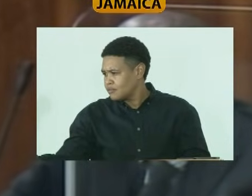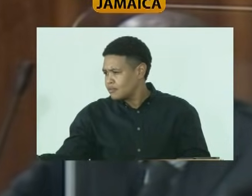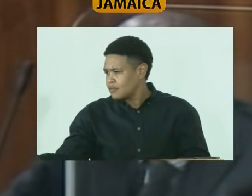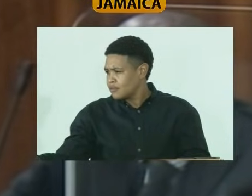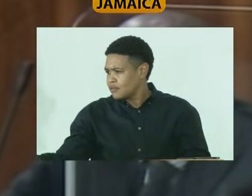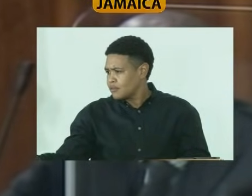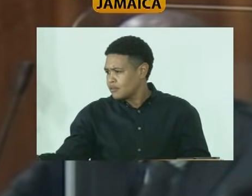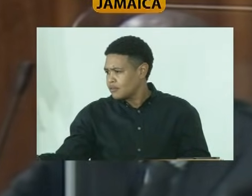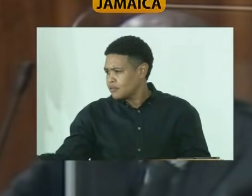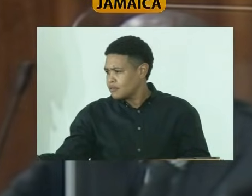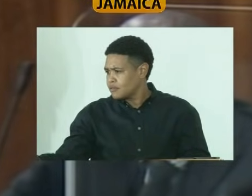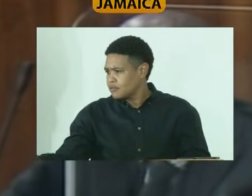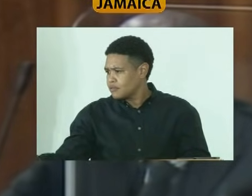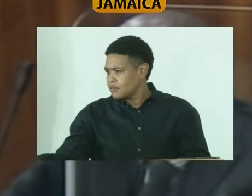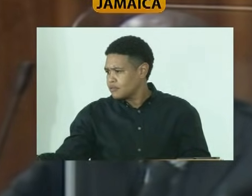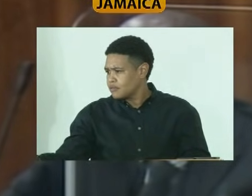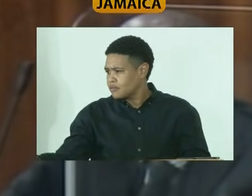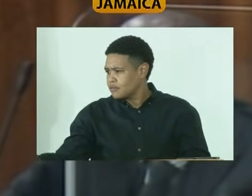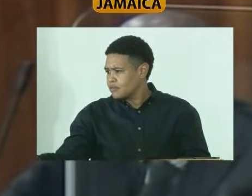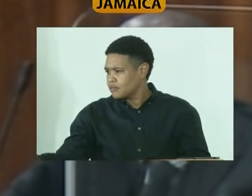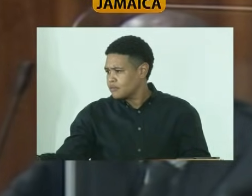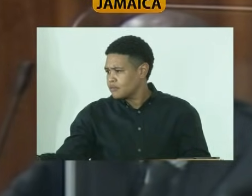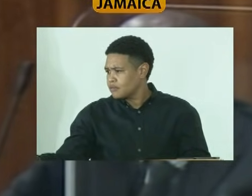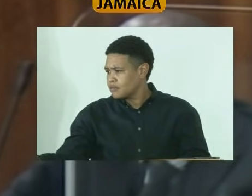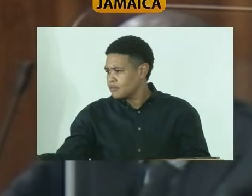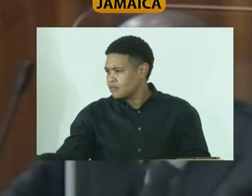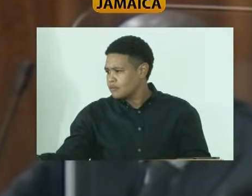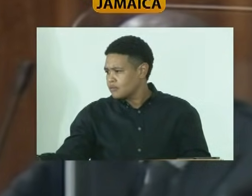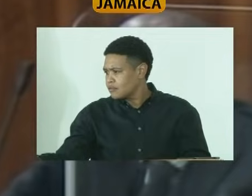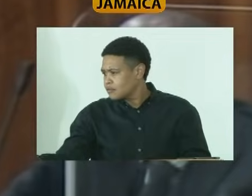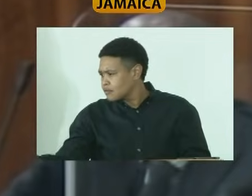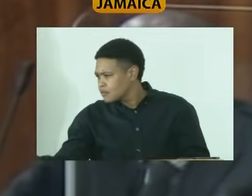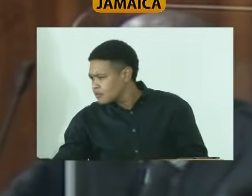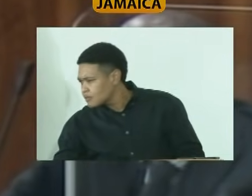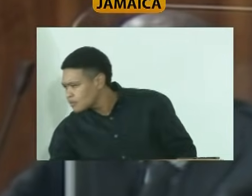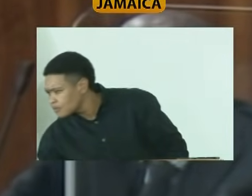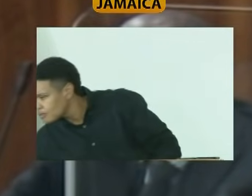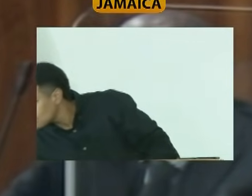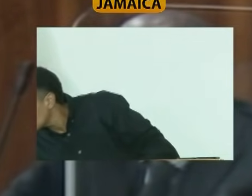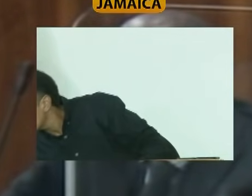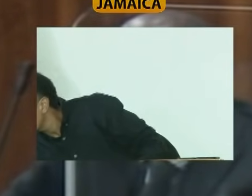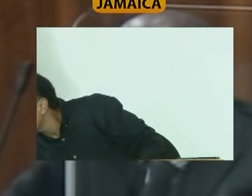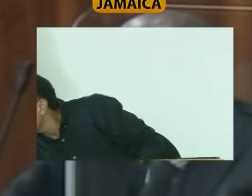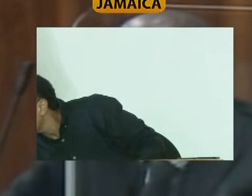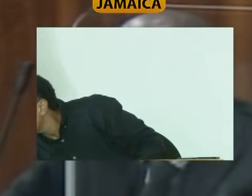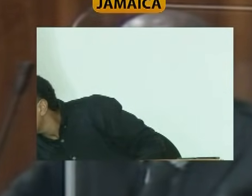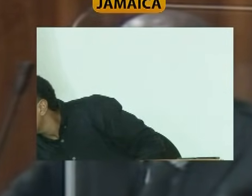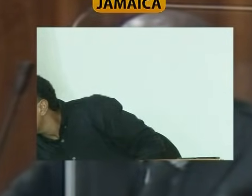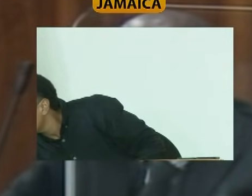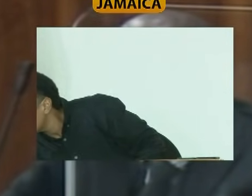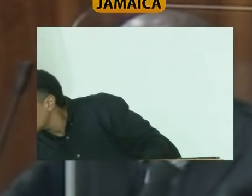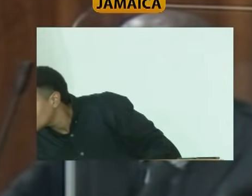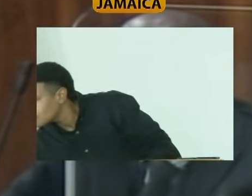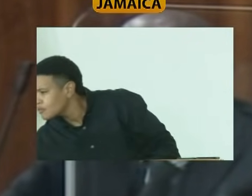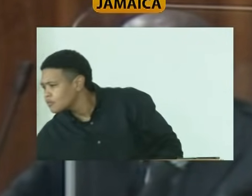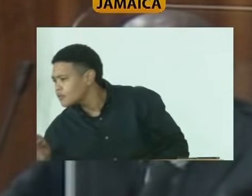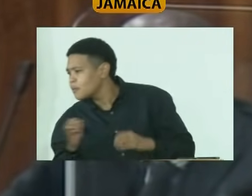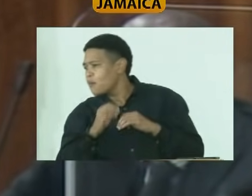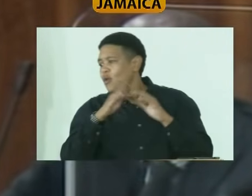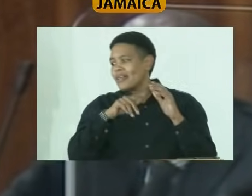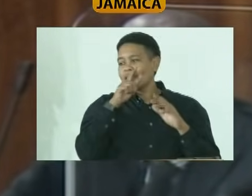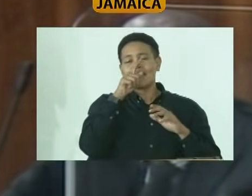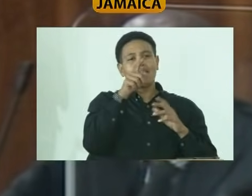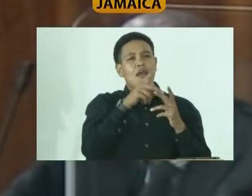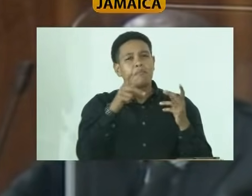far place. It is more than that little town you drive through to get to Negril. We are small, but we are